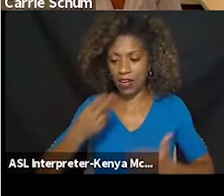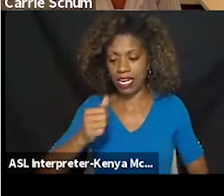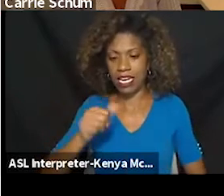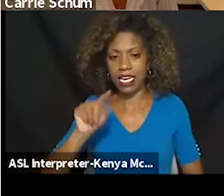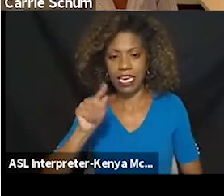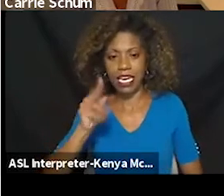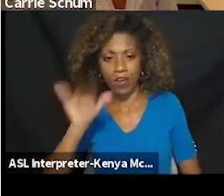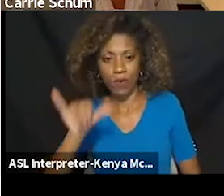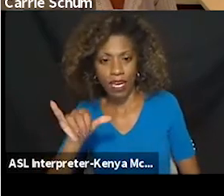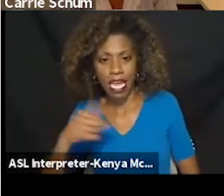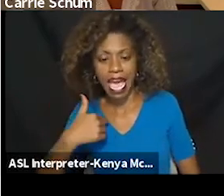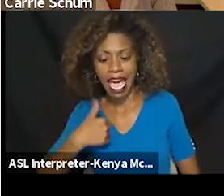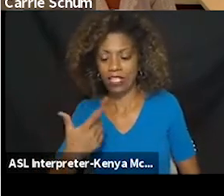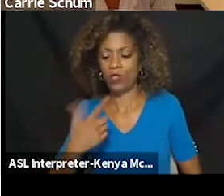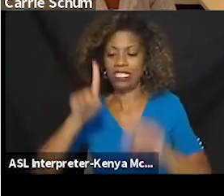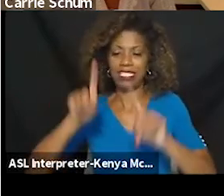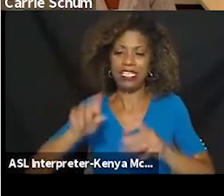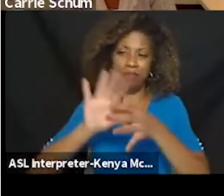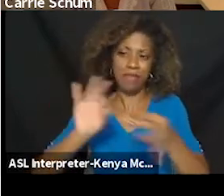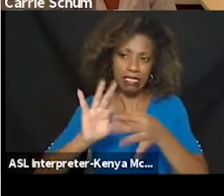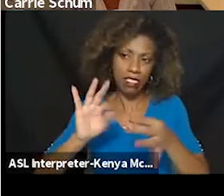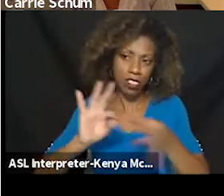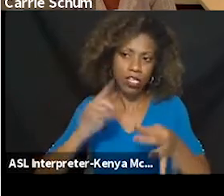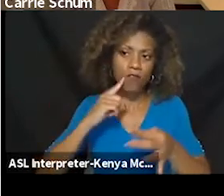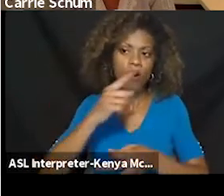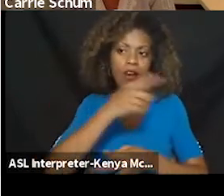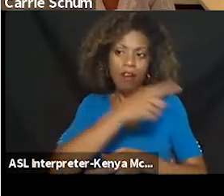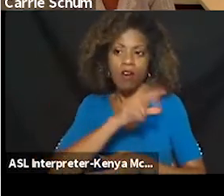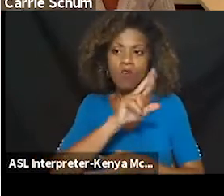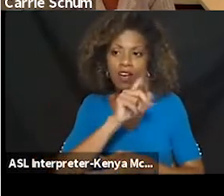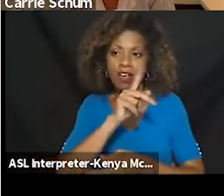and the message testing that we've been doing for them over the past year.